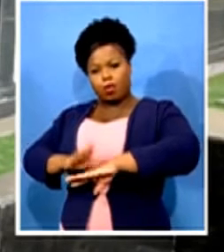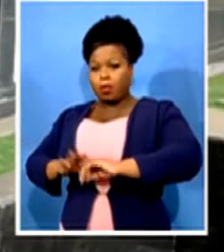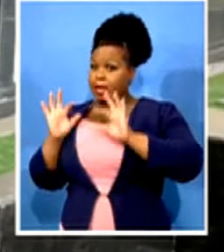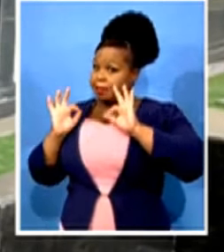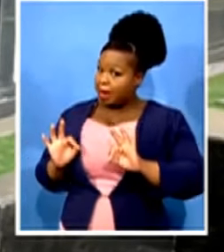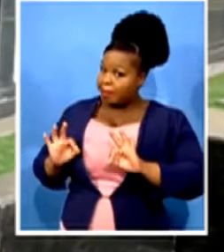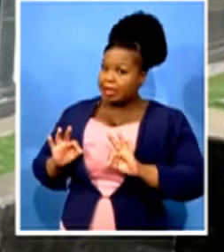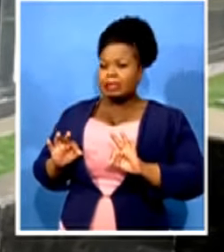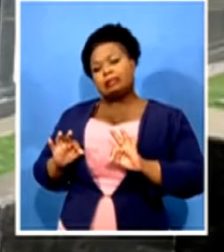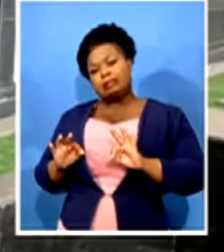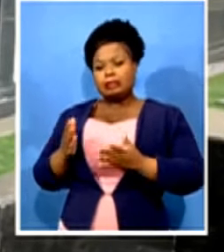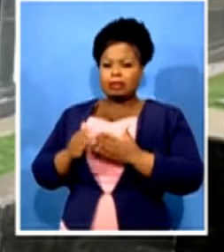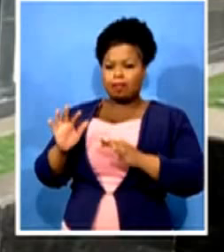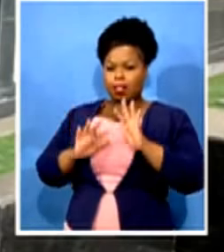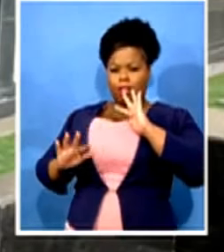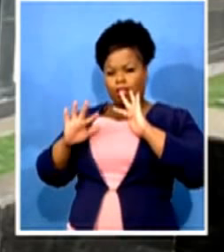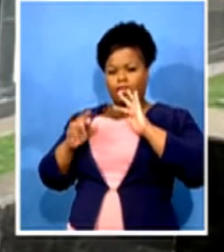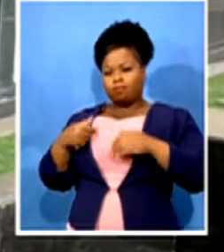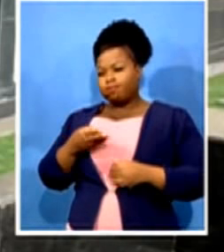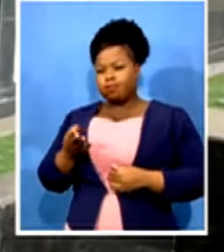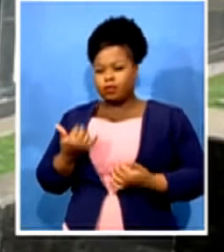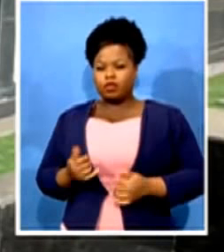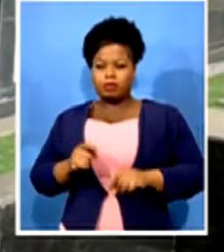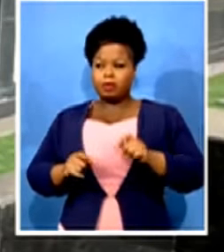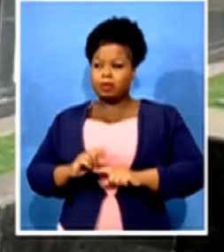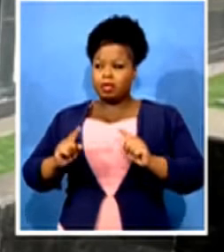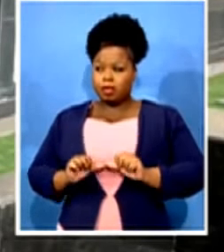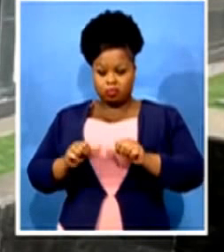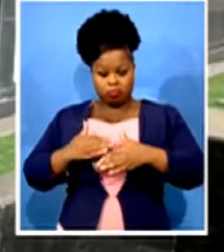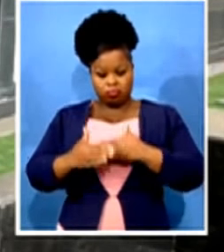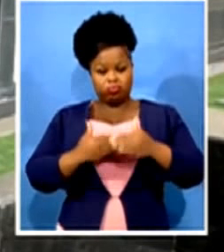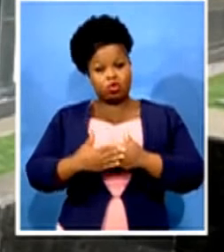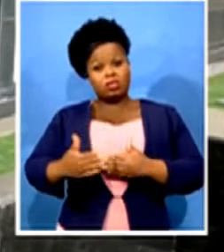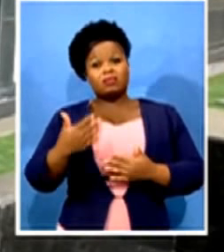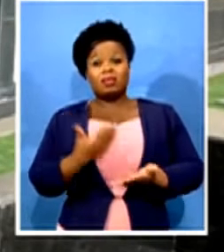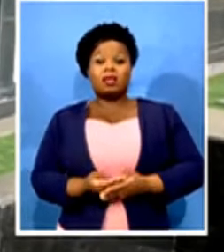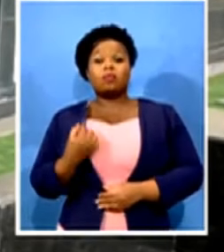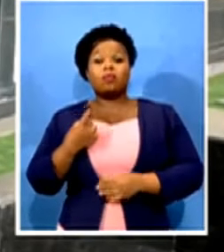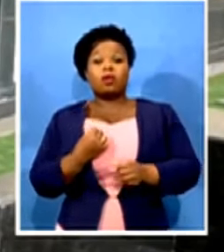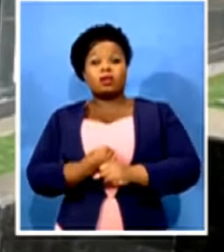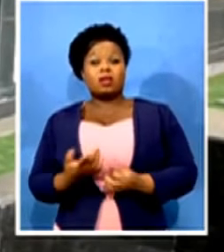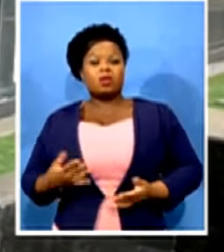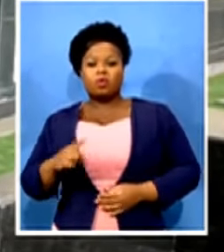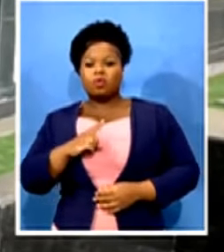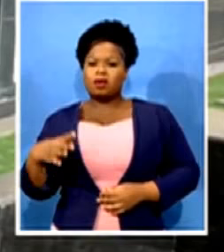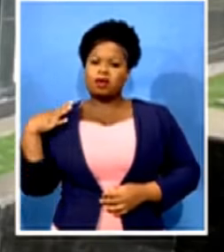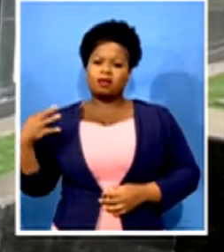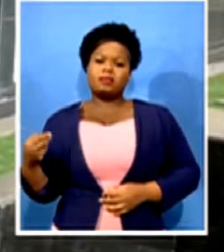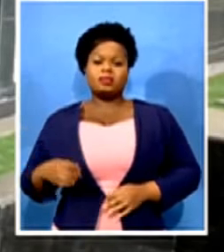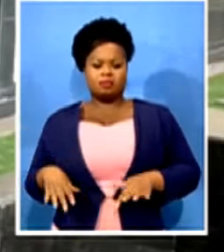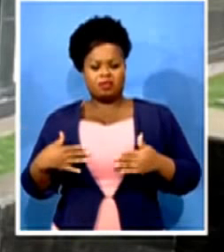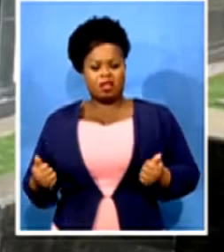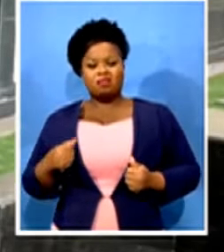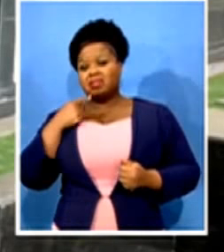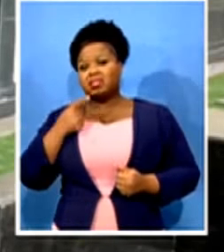the ground. But the entire process could take more than a year. The health minister says in the next 2 weeks, 10 million healthcare workers will